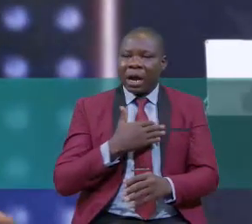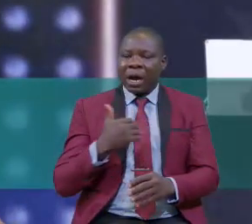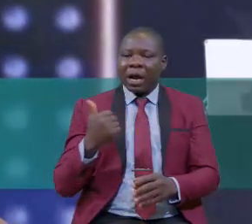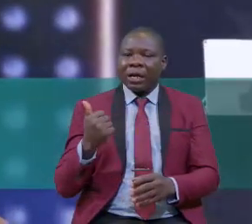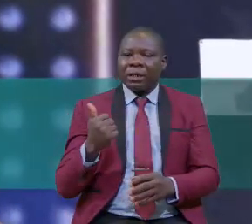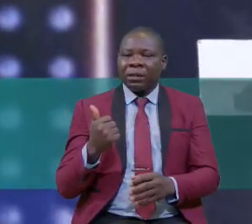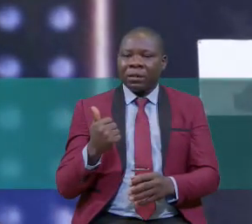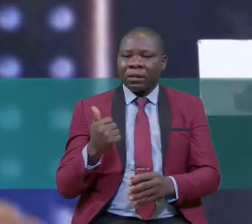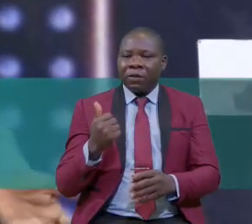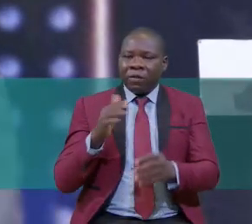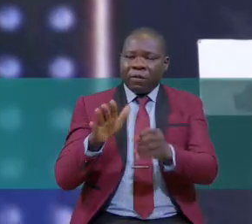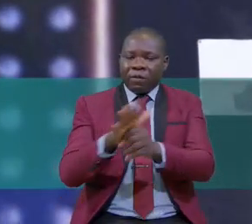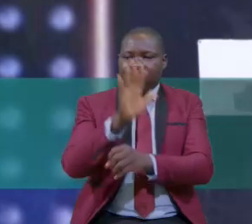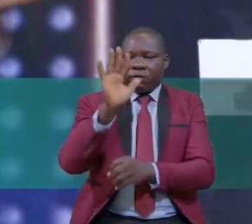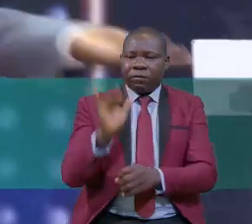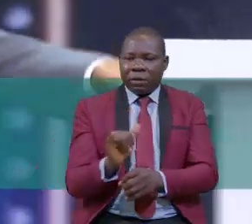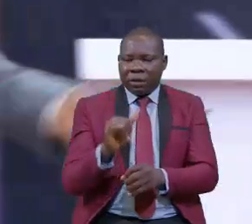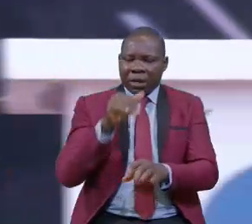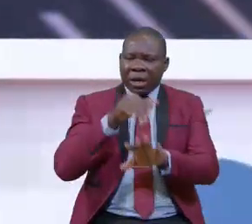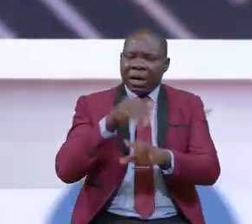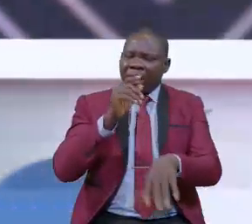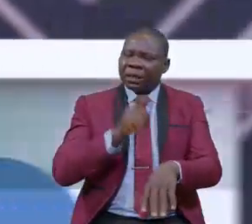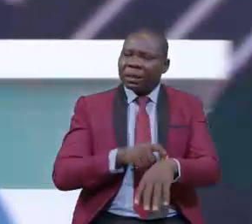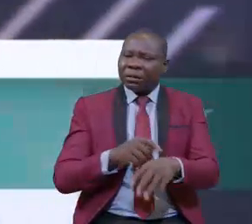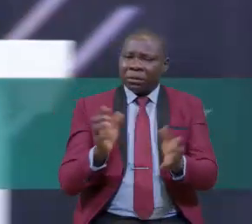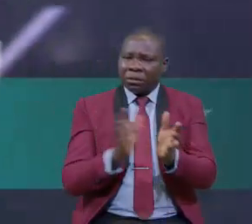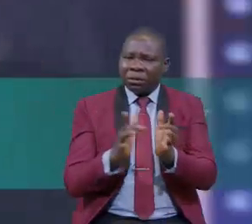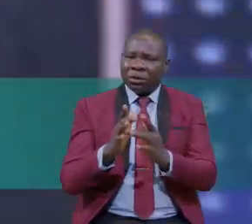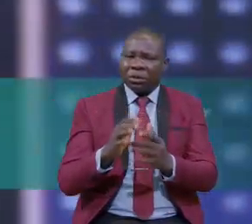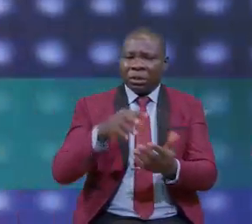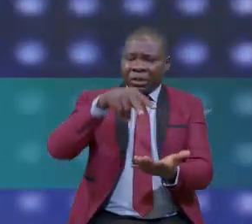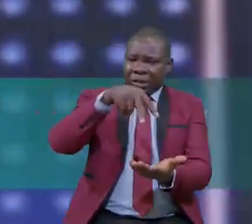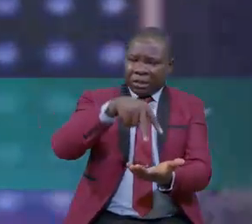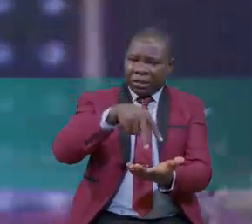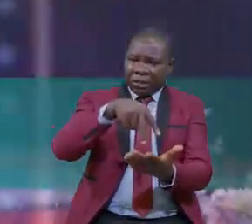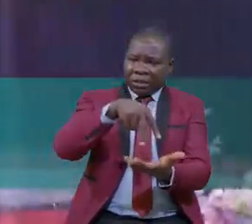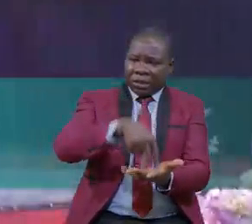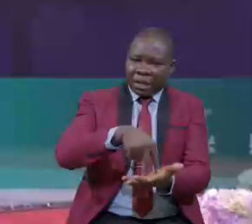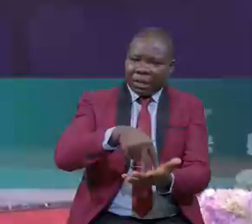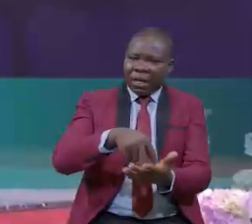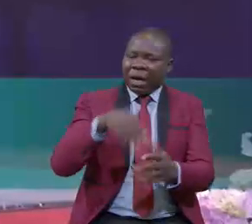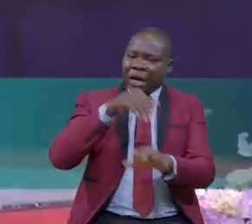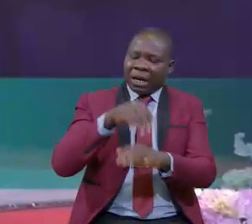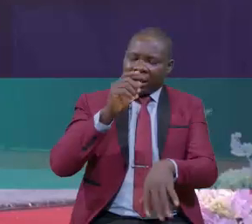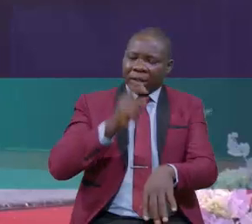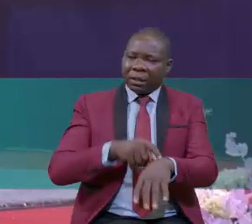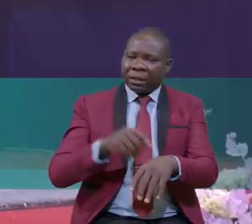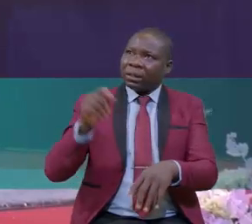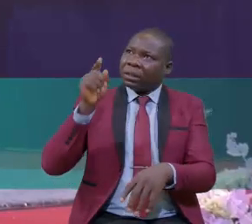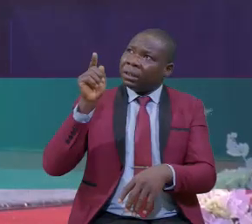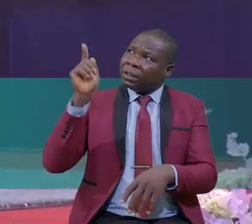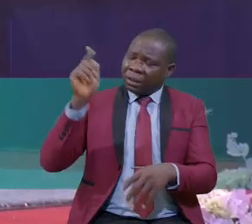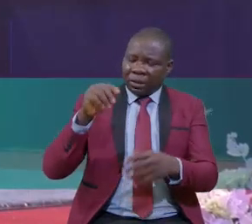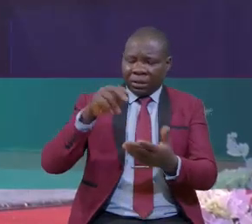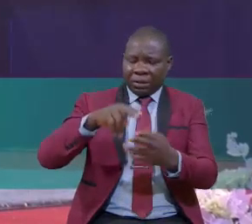know, sometimes he stood when he preached, sometimes he sat when he preached, sometimes he'll be at the boat when he was free.